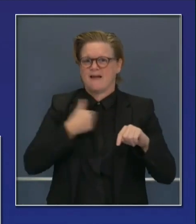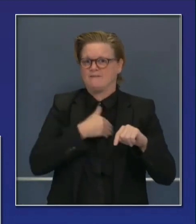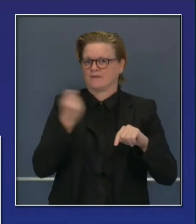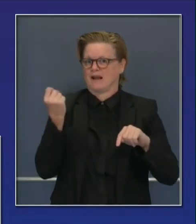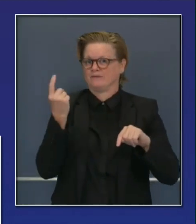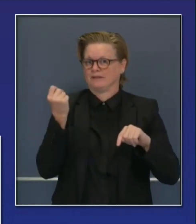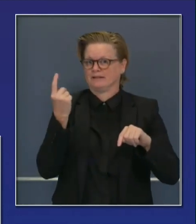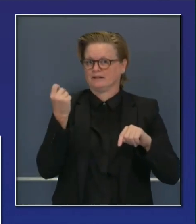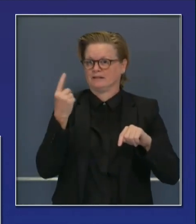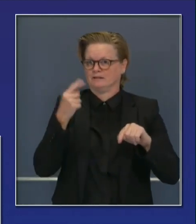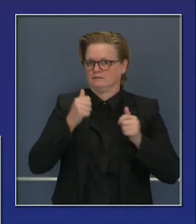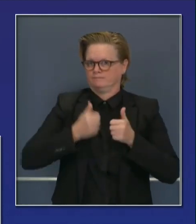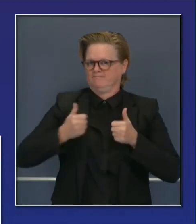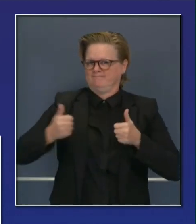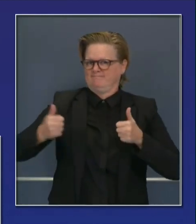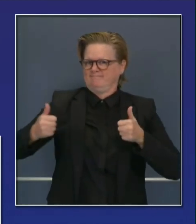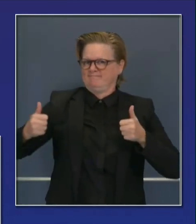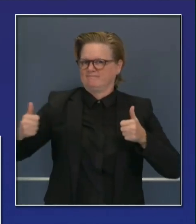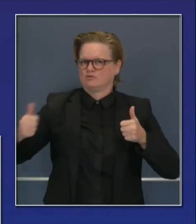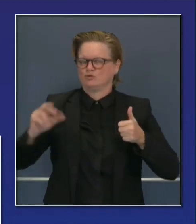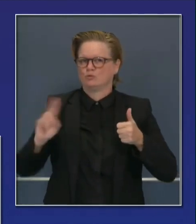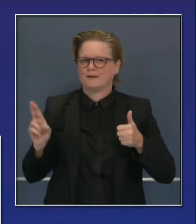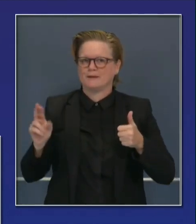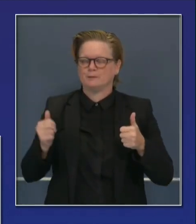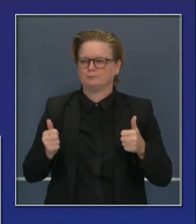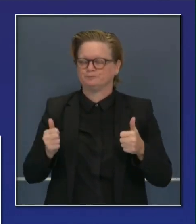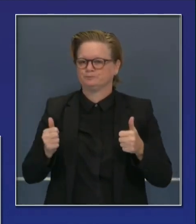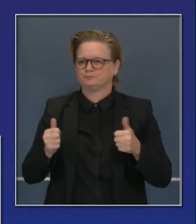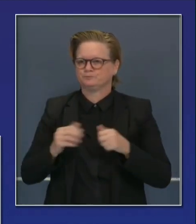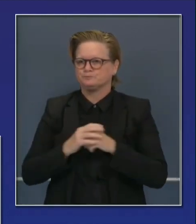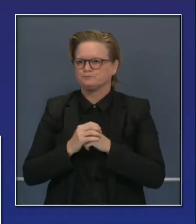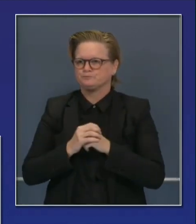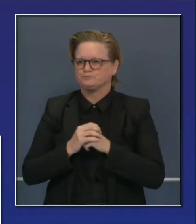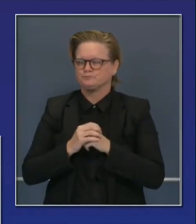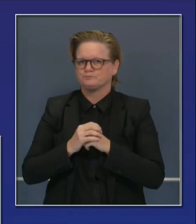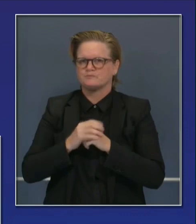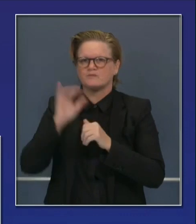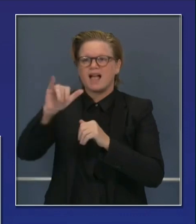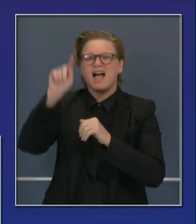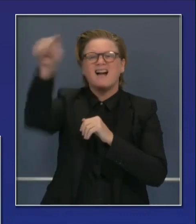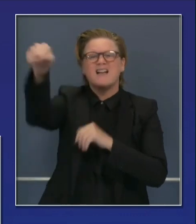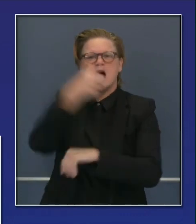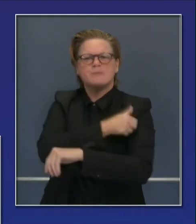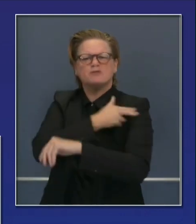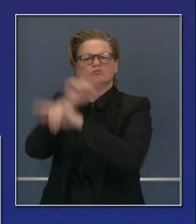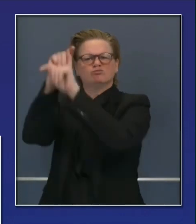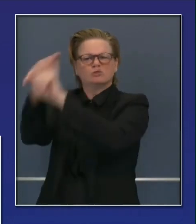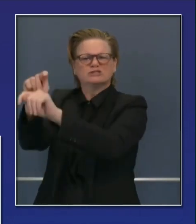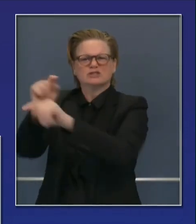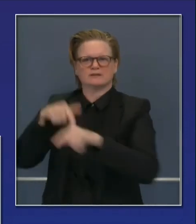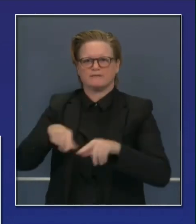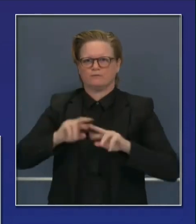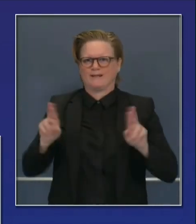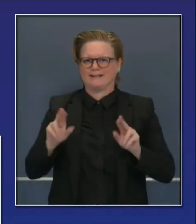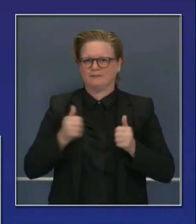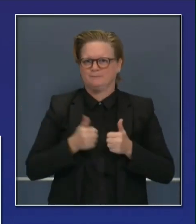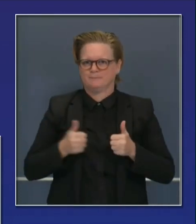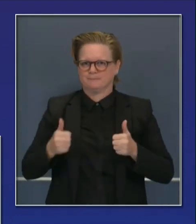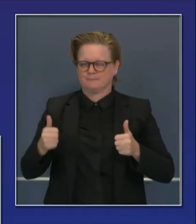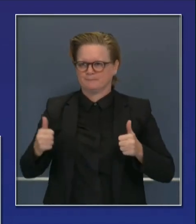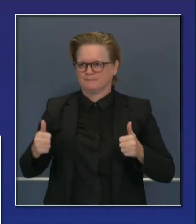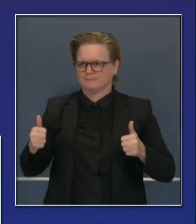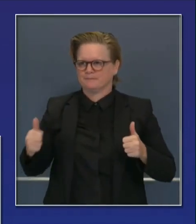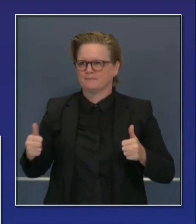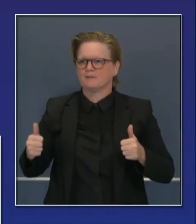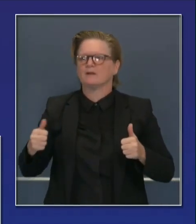facilities outside our traditional healthcare delivery system, the Imperial Valley College FMS site that's already prepared